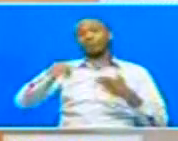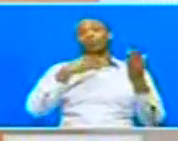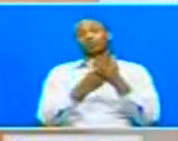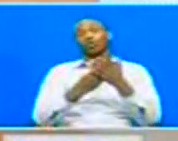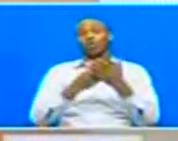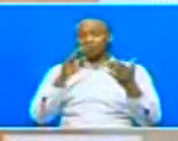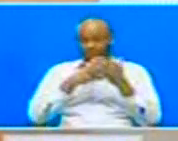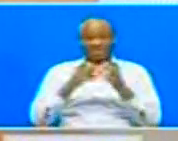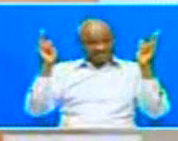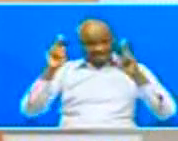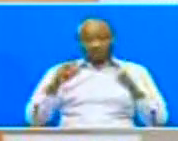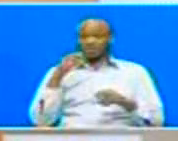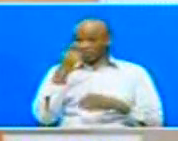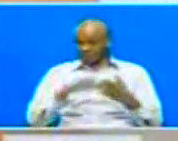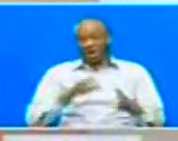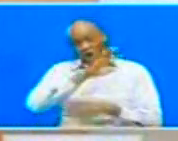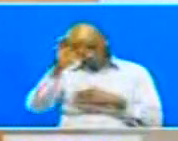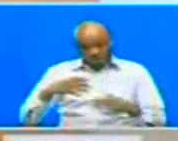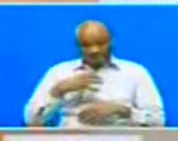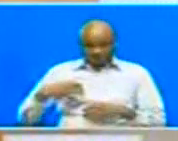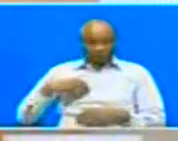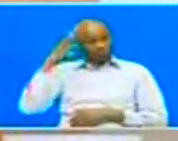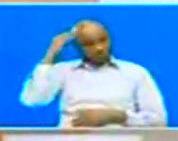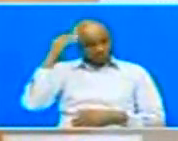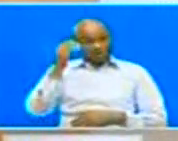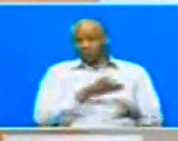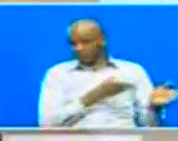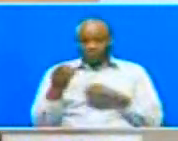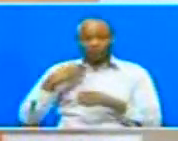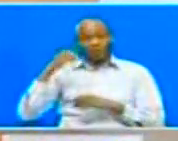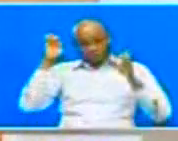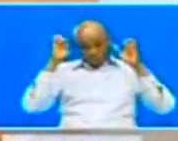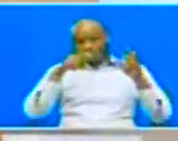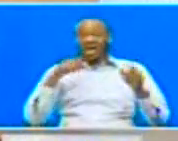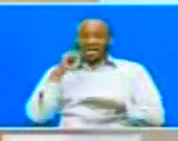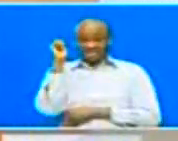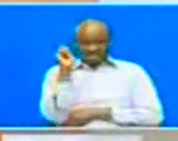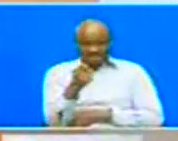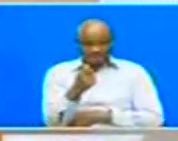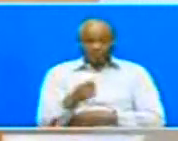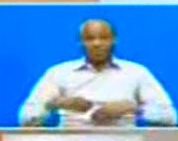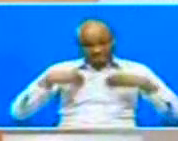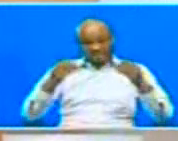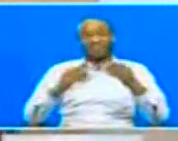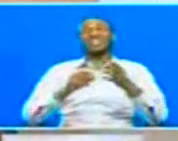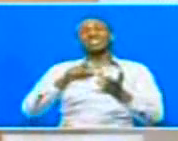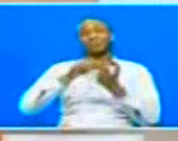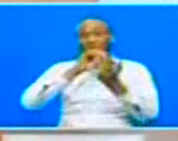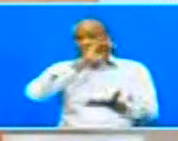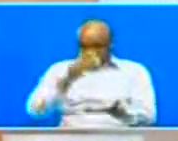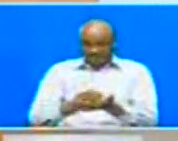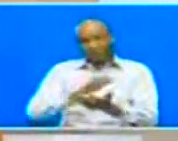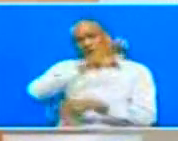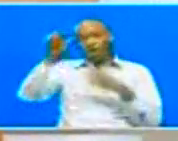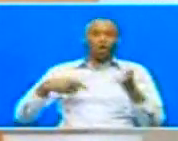was being floated by the international community that all the refugees of Somali origin would be moved out of Europe and Kenya would be given special funding to